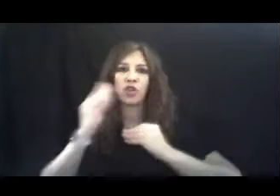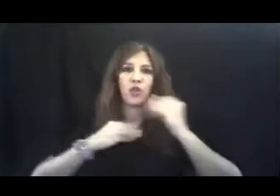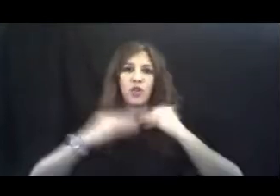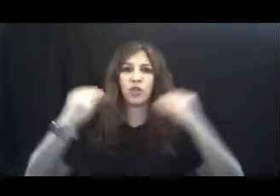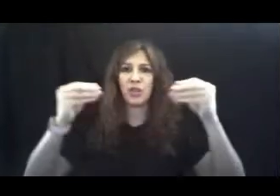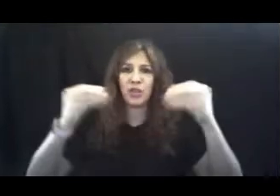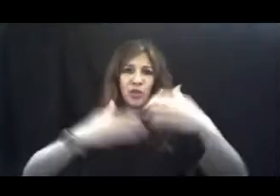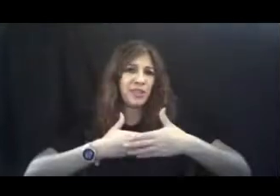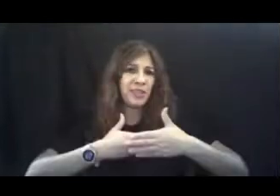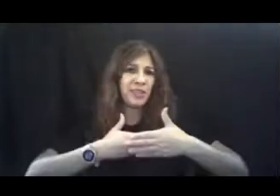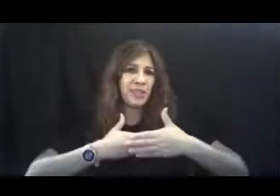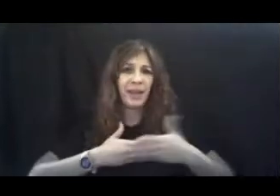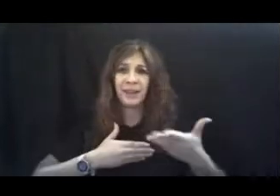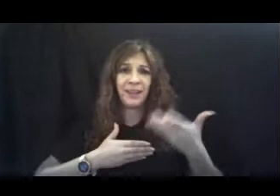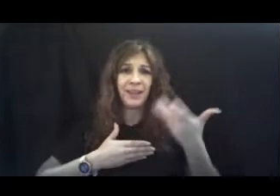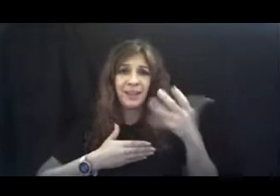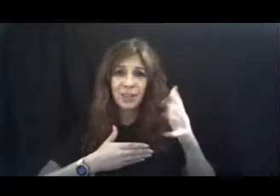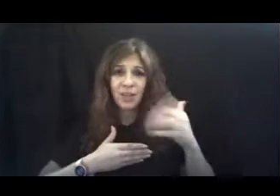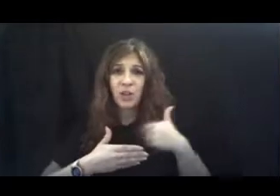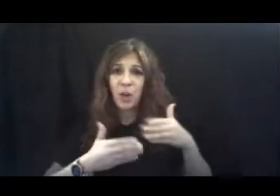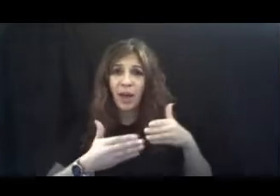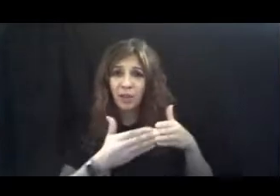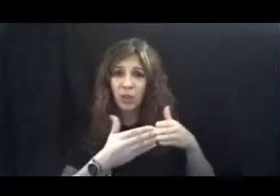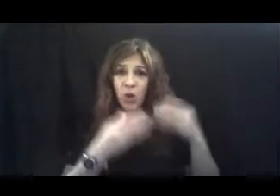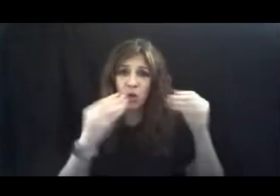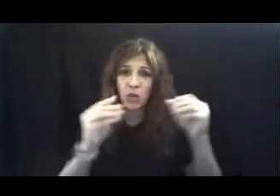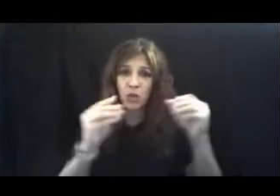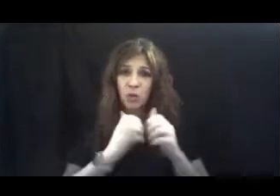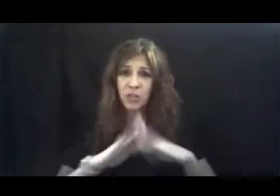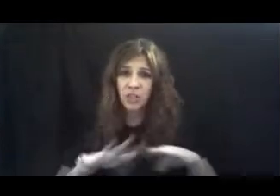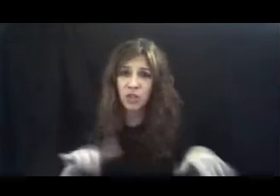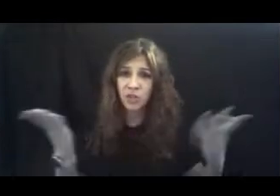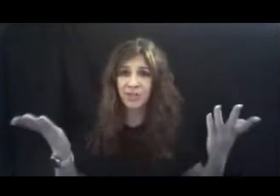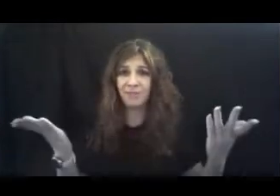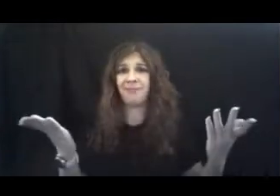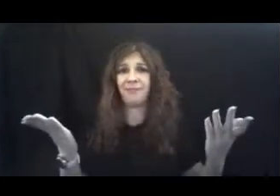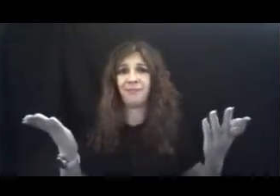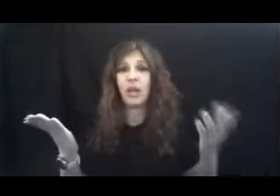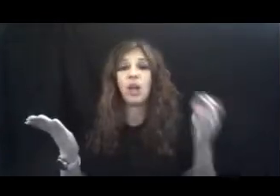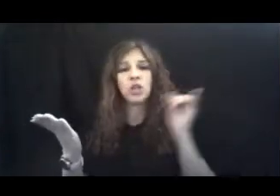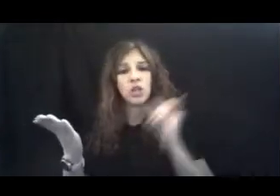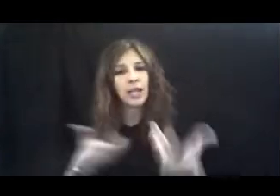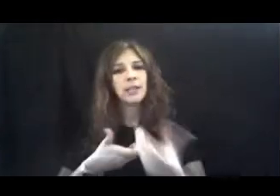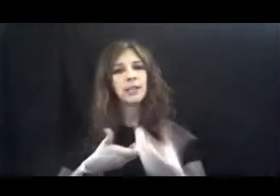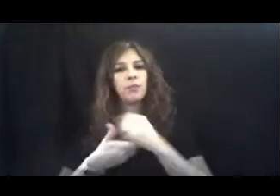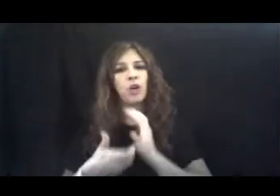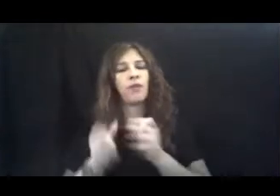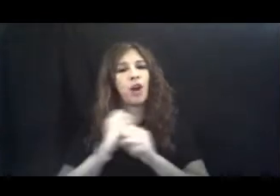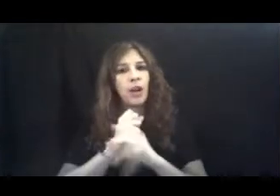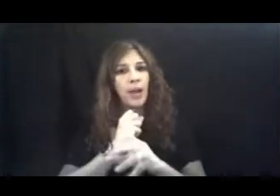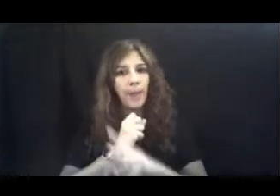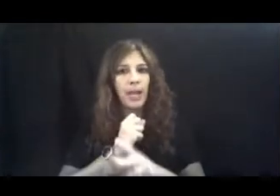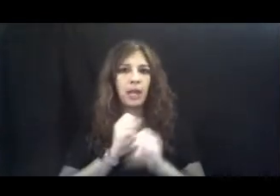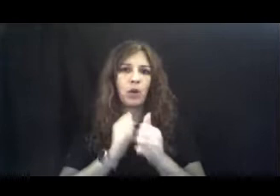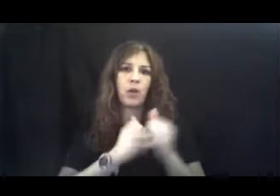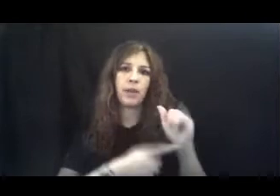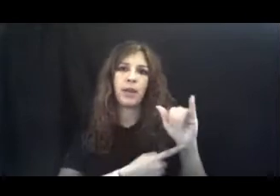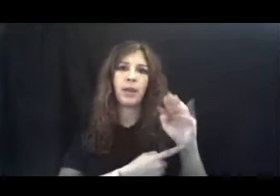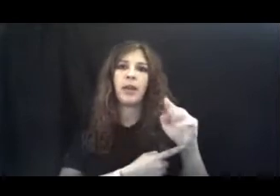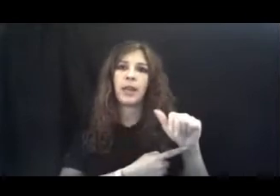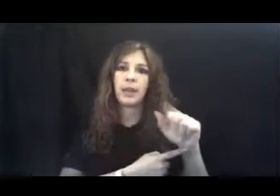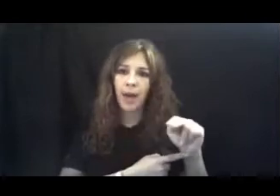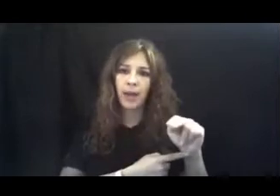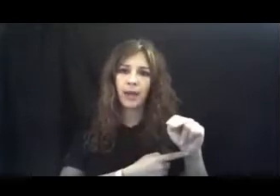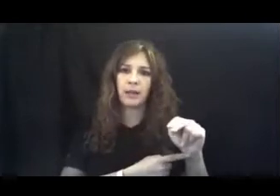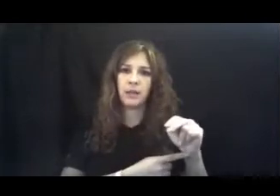anything, and that's all you have with the children. So that's part of our campaign with Iman, is to try to talk